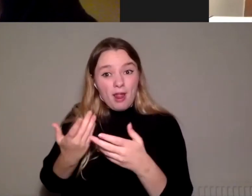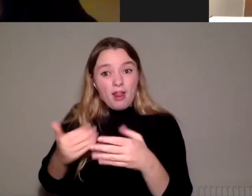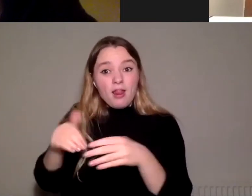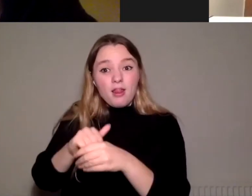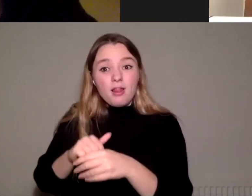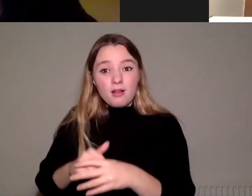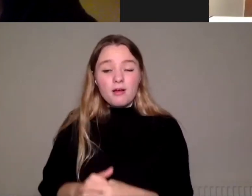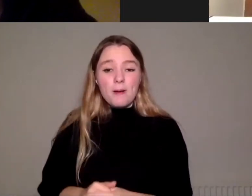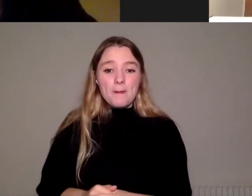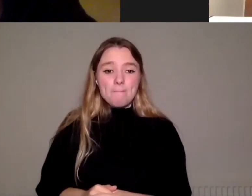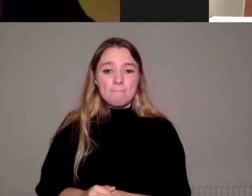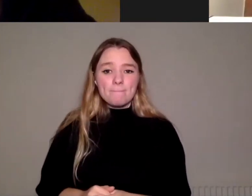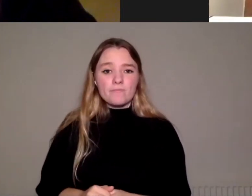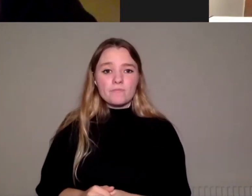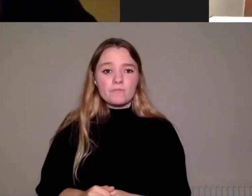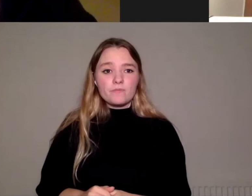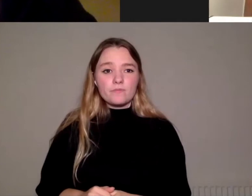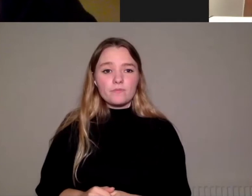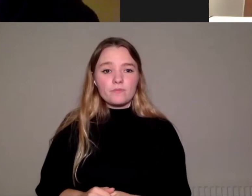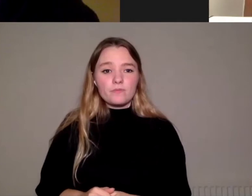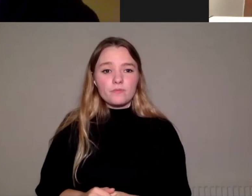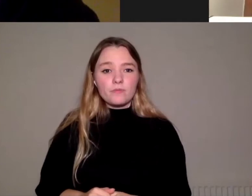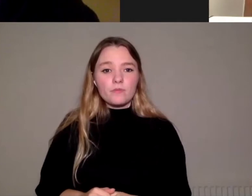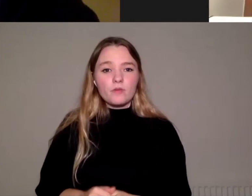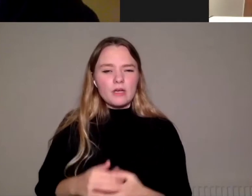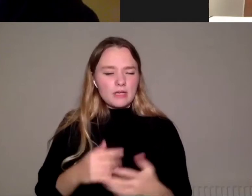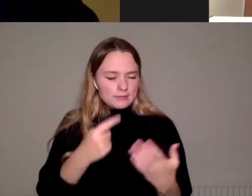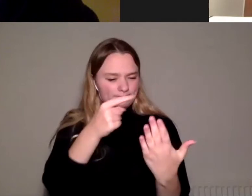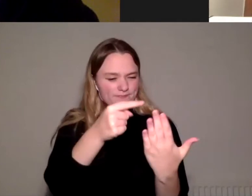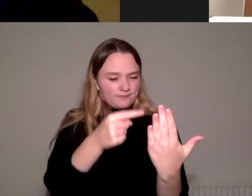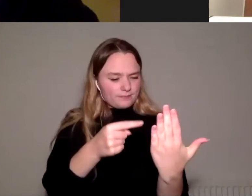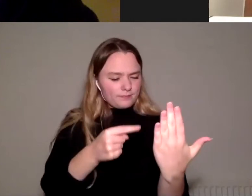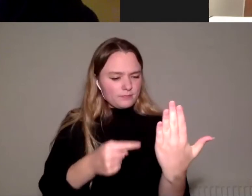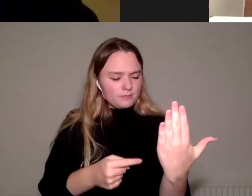brilliant. Let's have a look. Where am